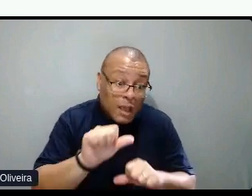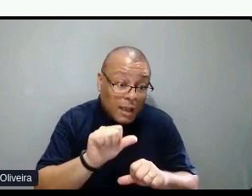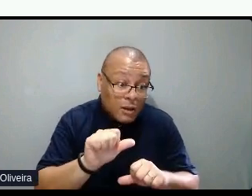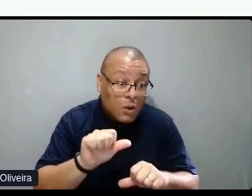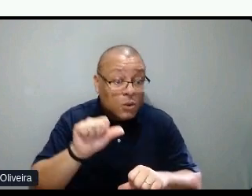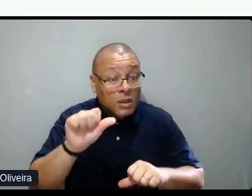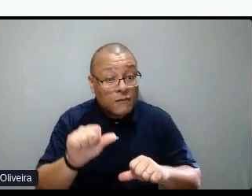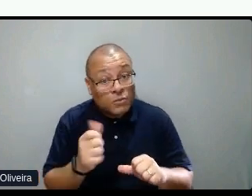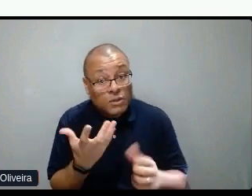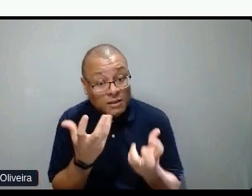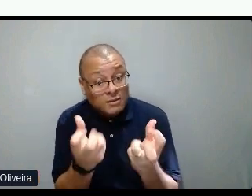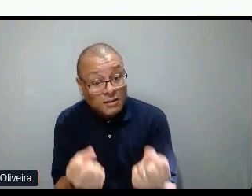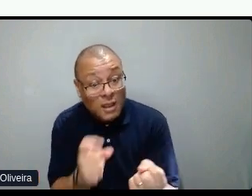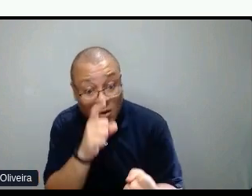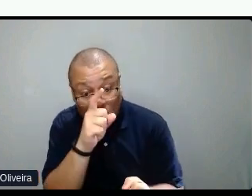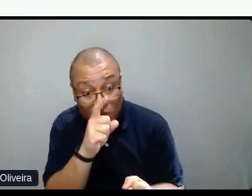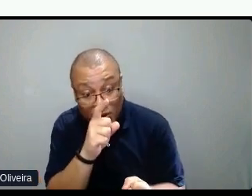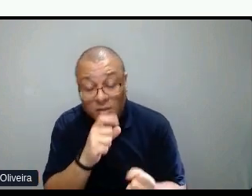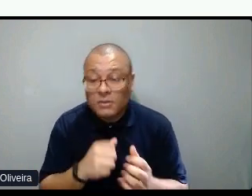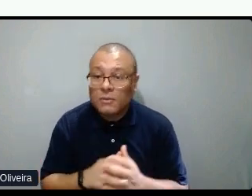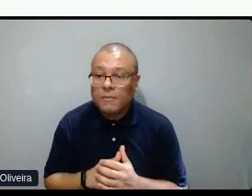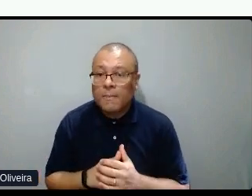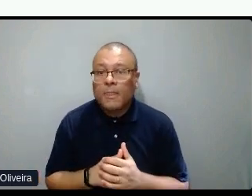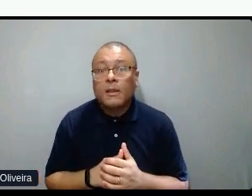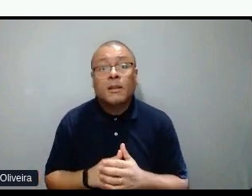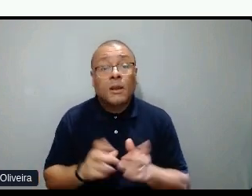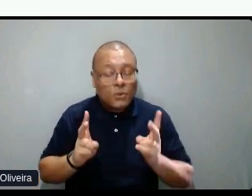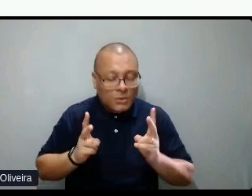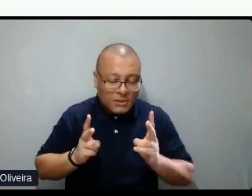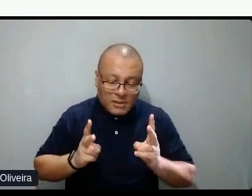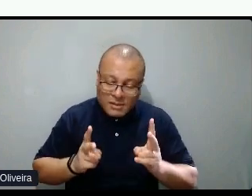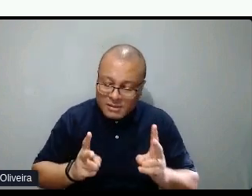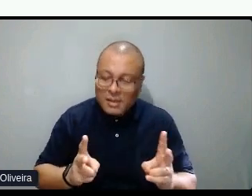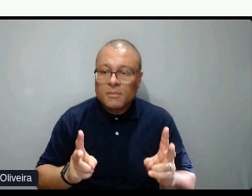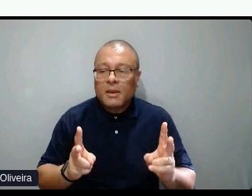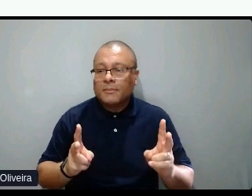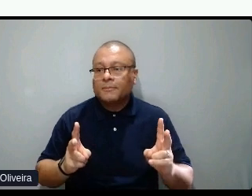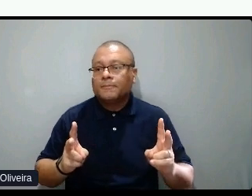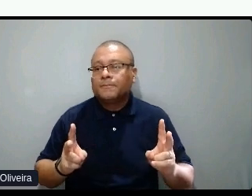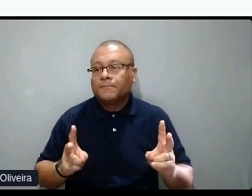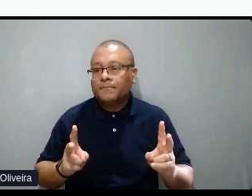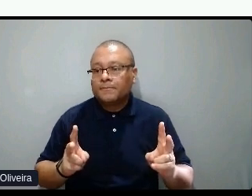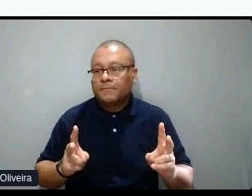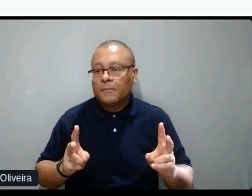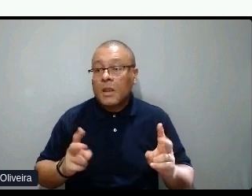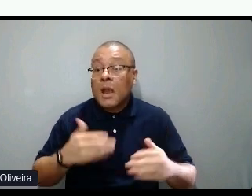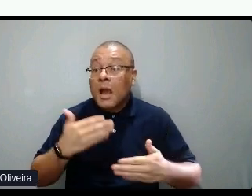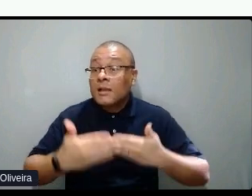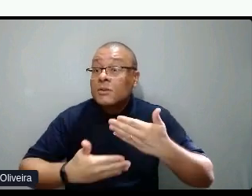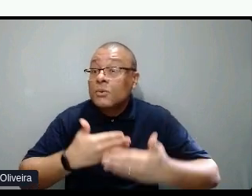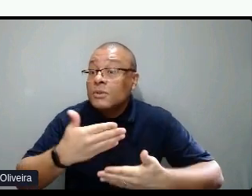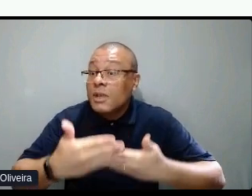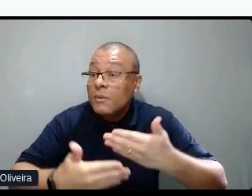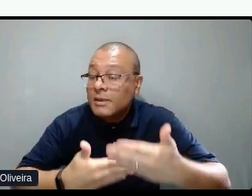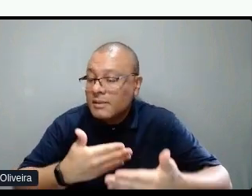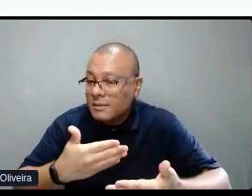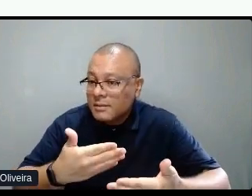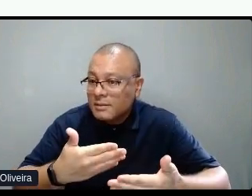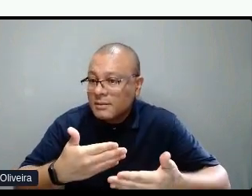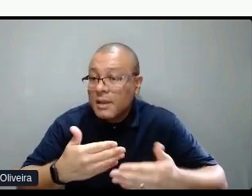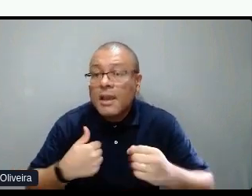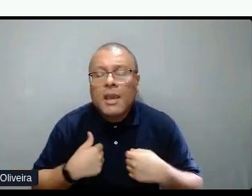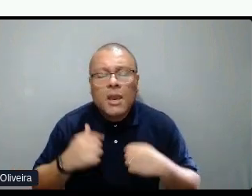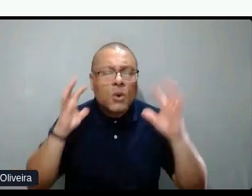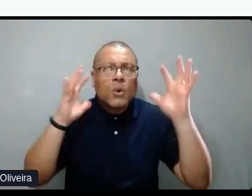this. Um, there's also the part about the consequences. So the things that